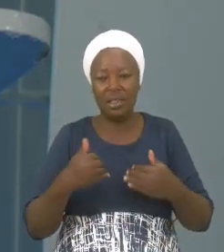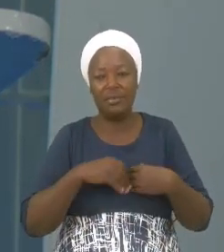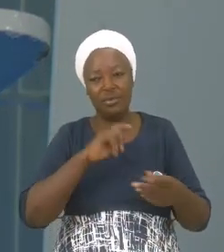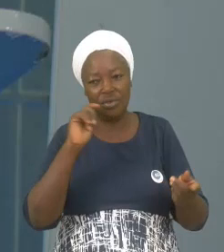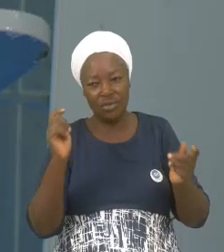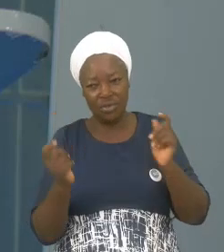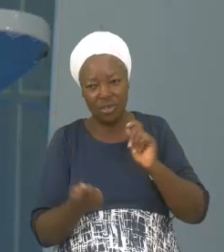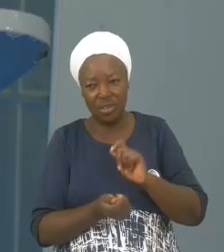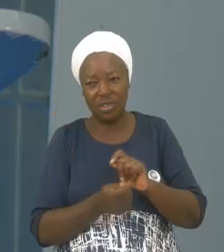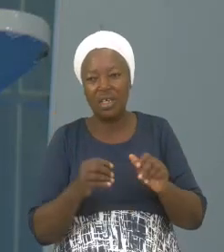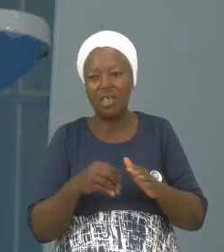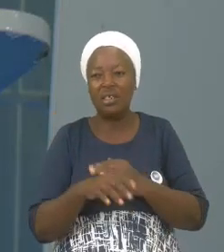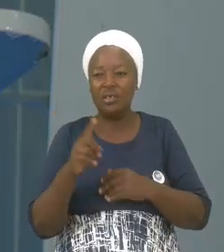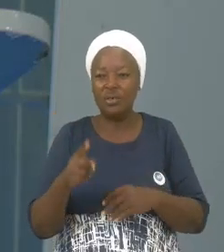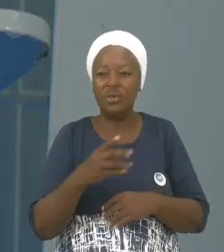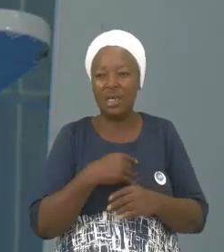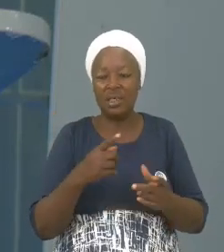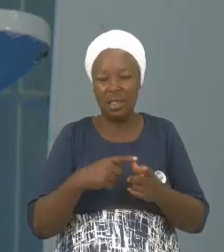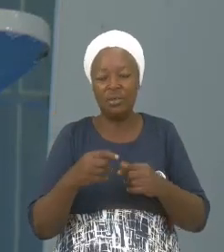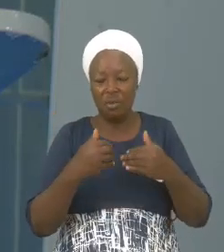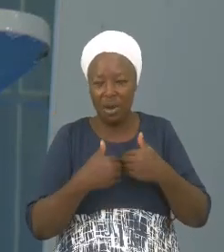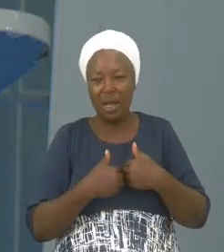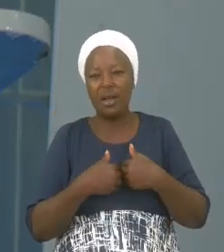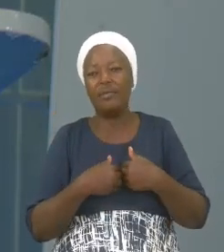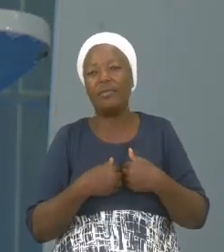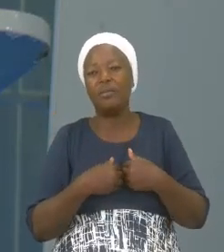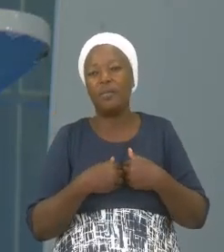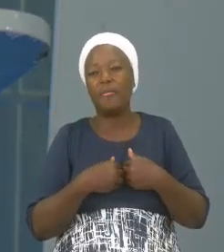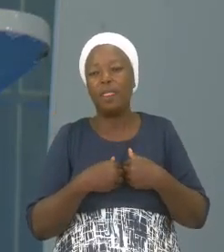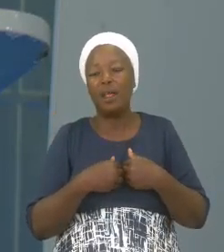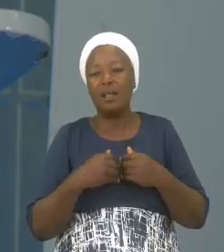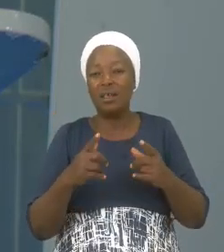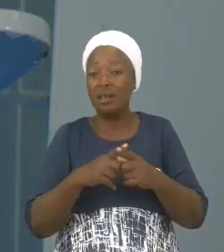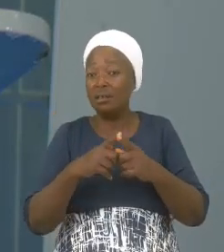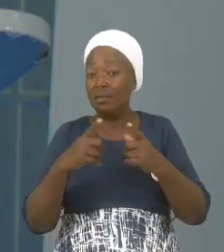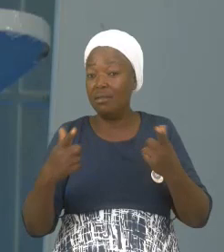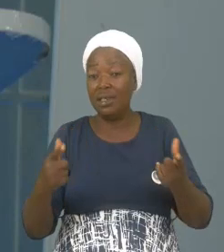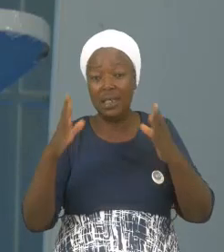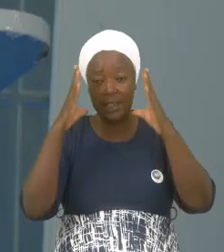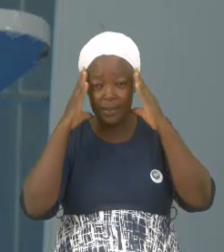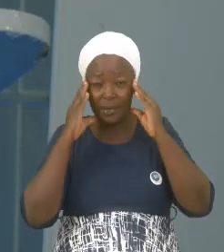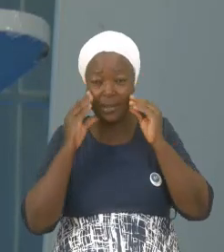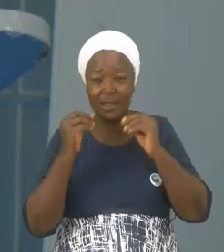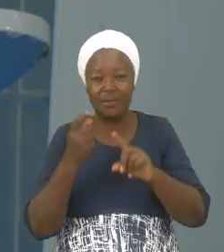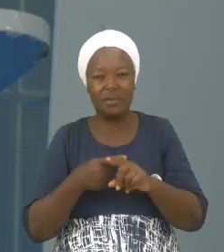As you open it like this, you are opening to your miracle. Every test you